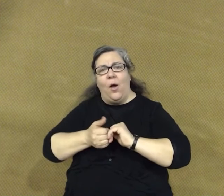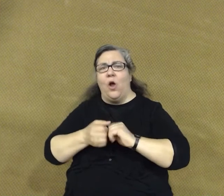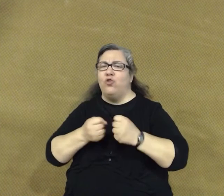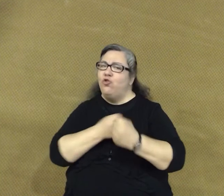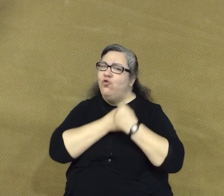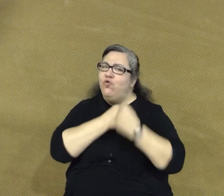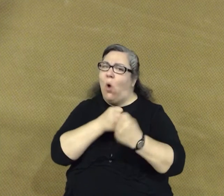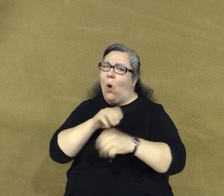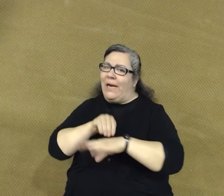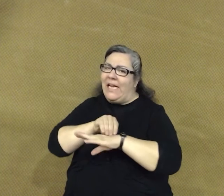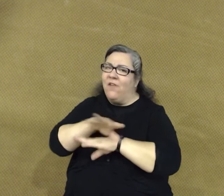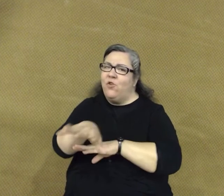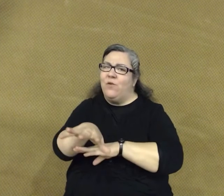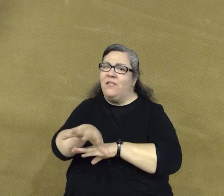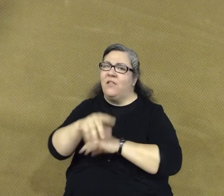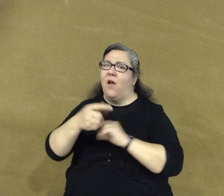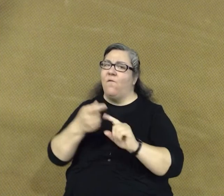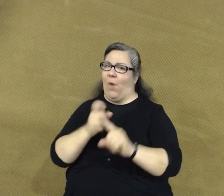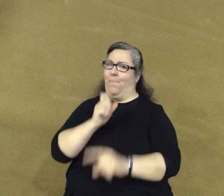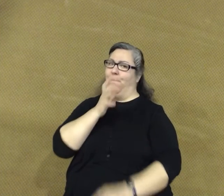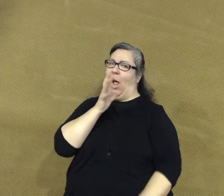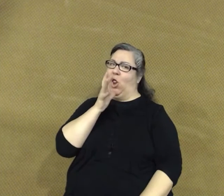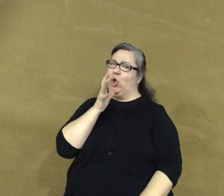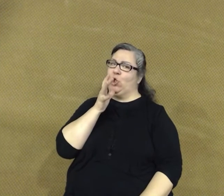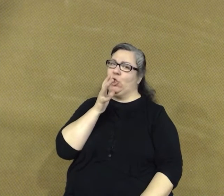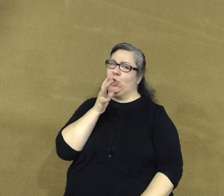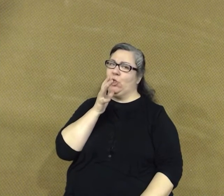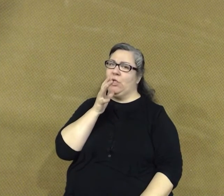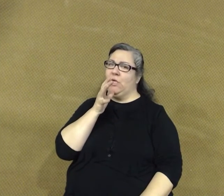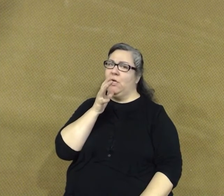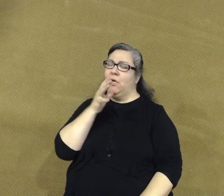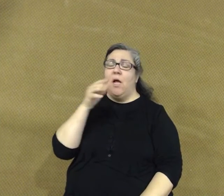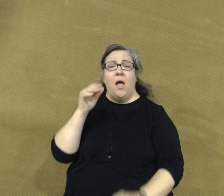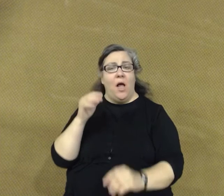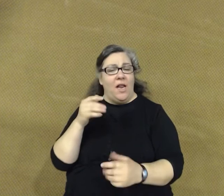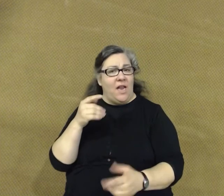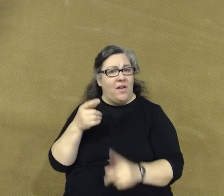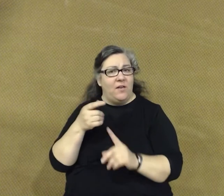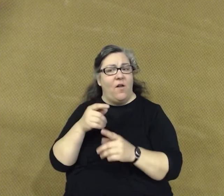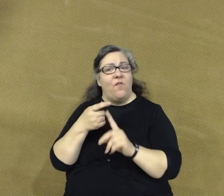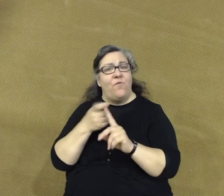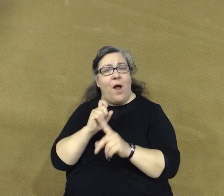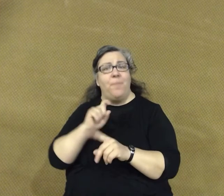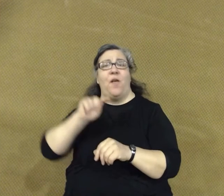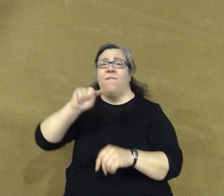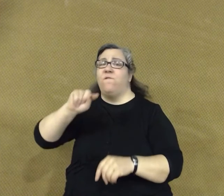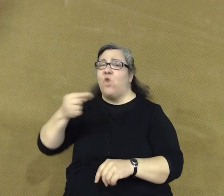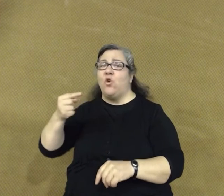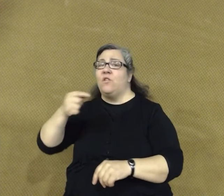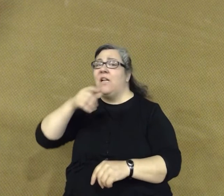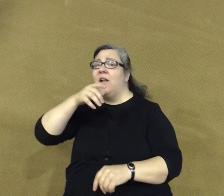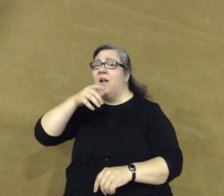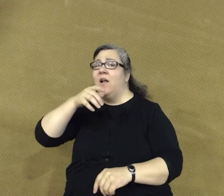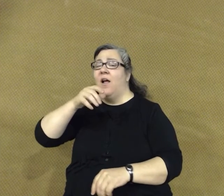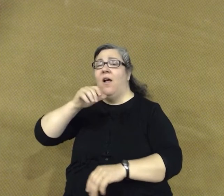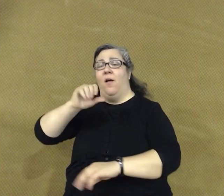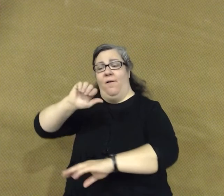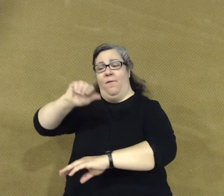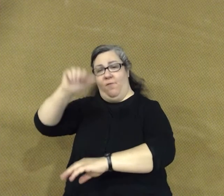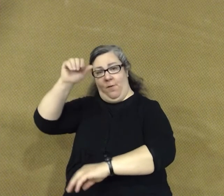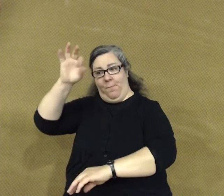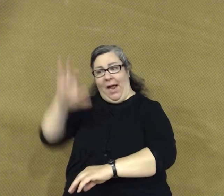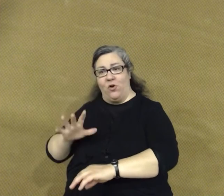of strong mothers, and that comes from the first lady, the founding pastor's wife of this